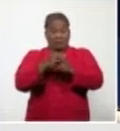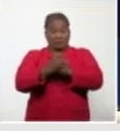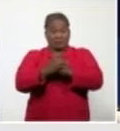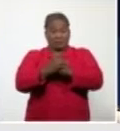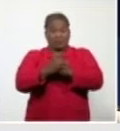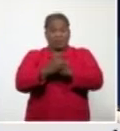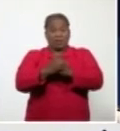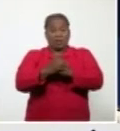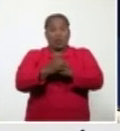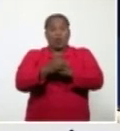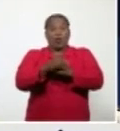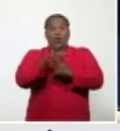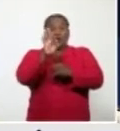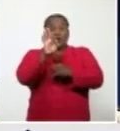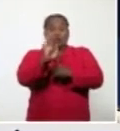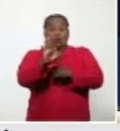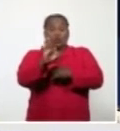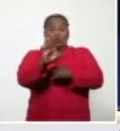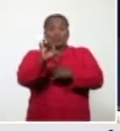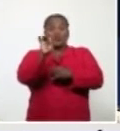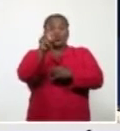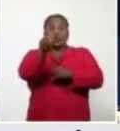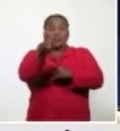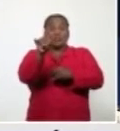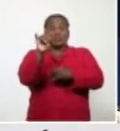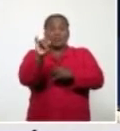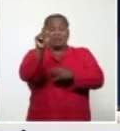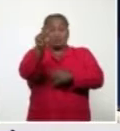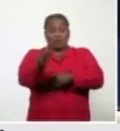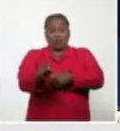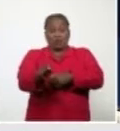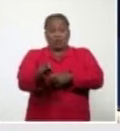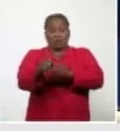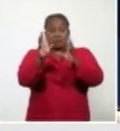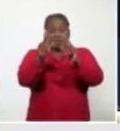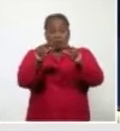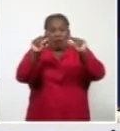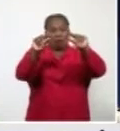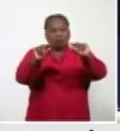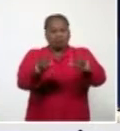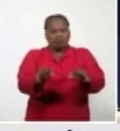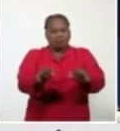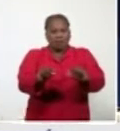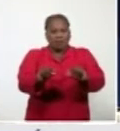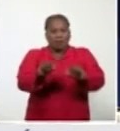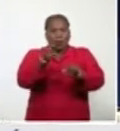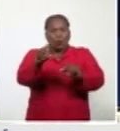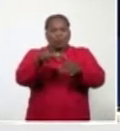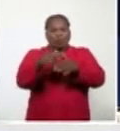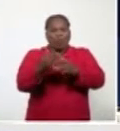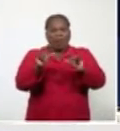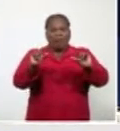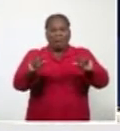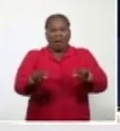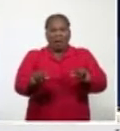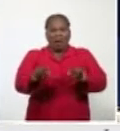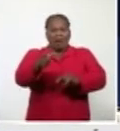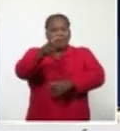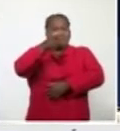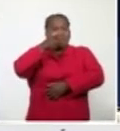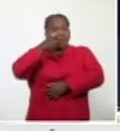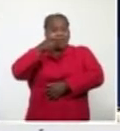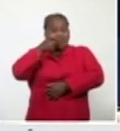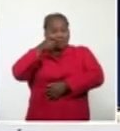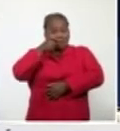have one more day without reporting deaths in our country. By 12 midnight, there were